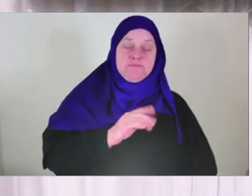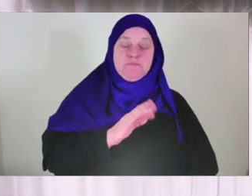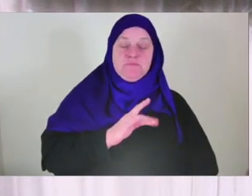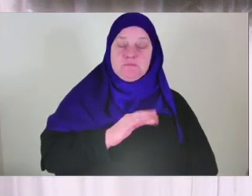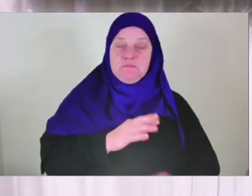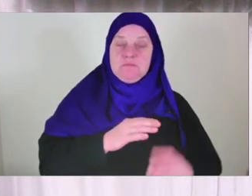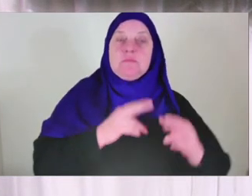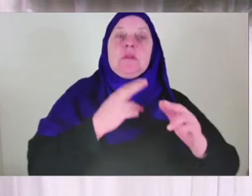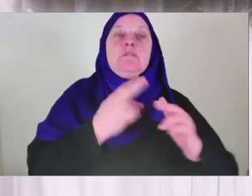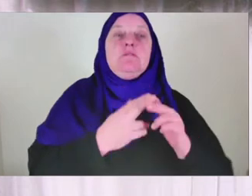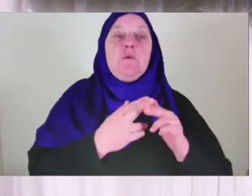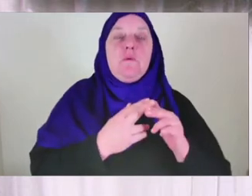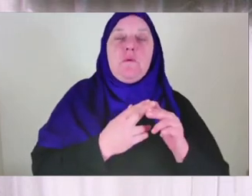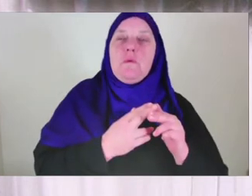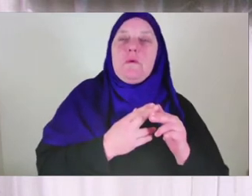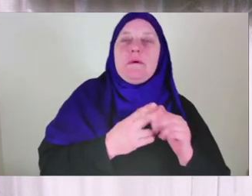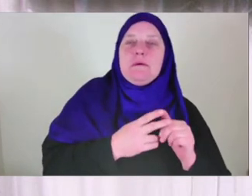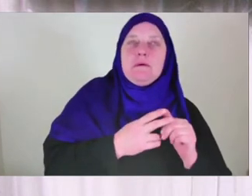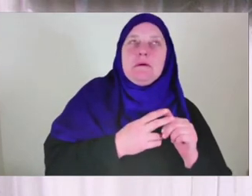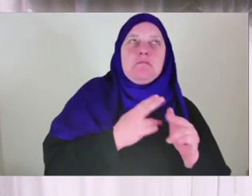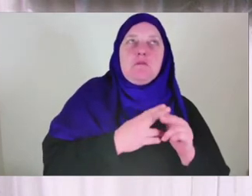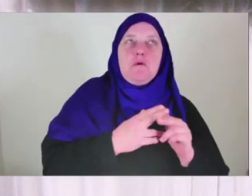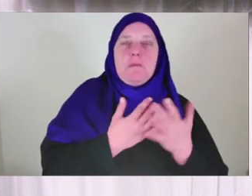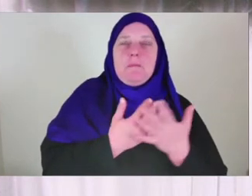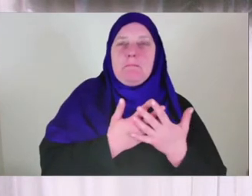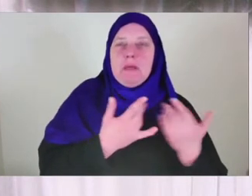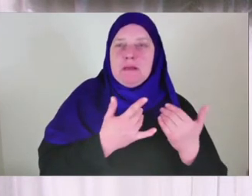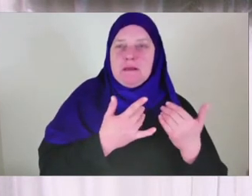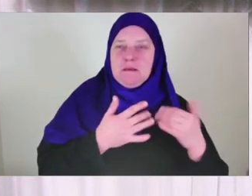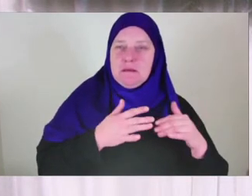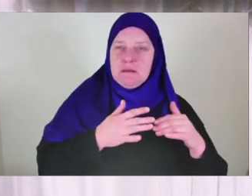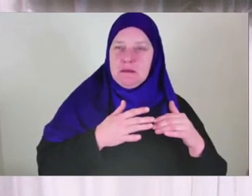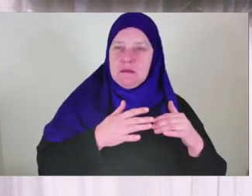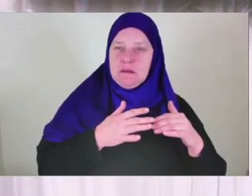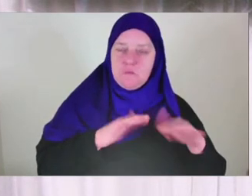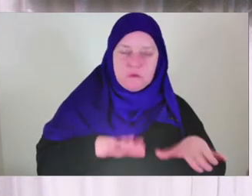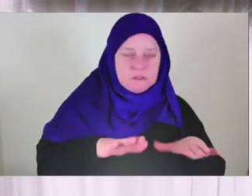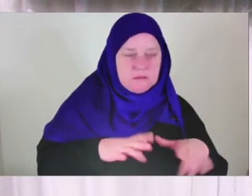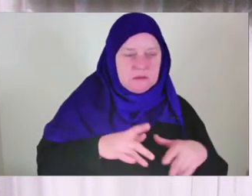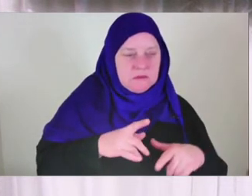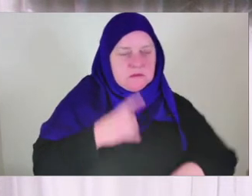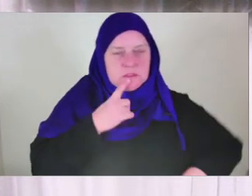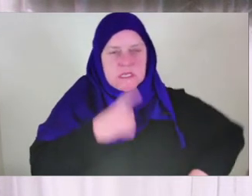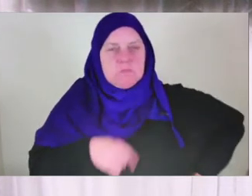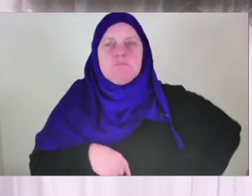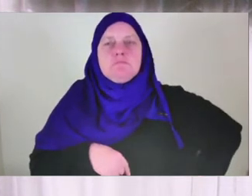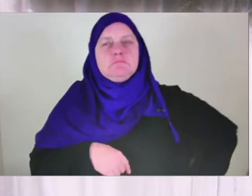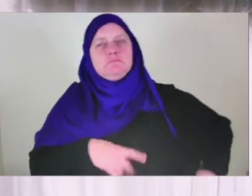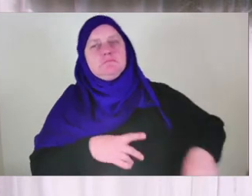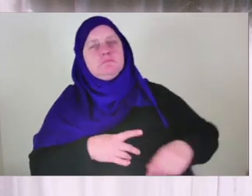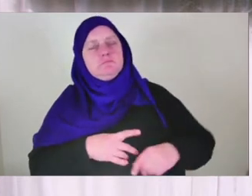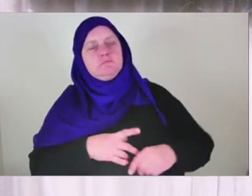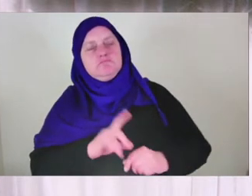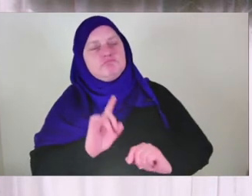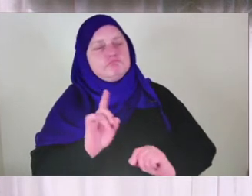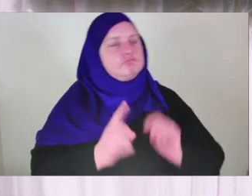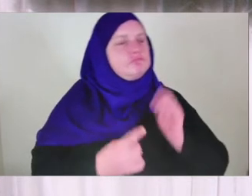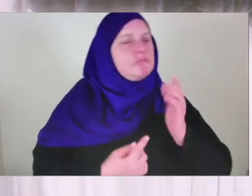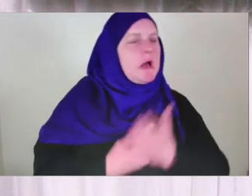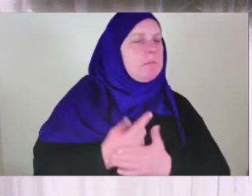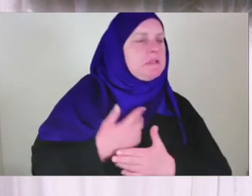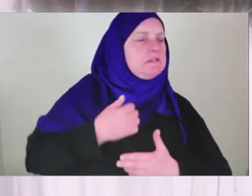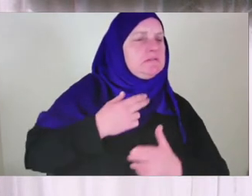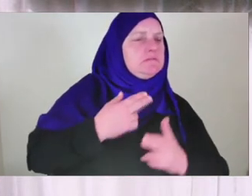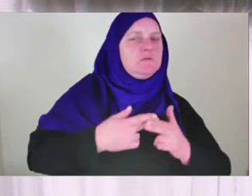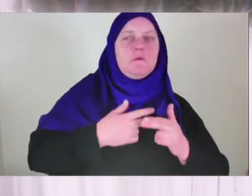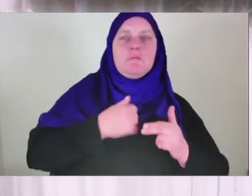saying this, but how do we know that it's going to a particular place? How do we know that it's being spent for X, Y, or Z purpose? Well, where's the